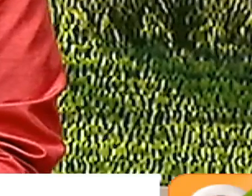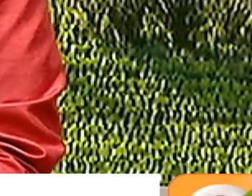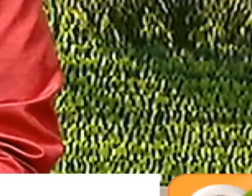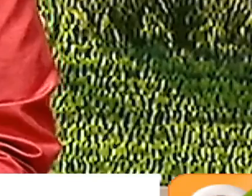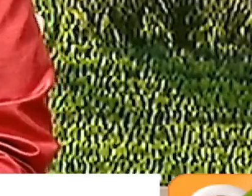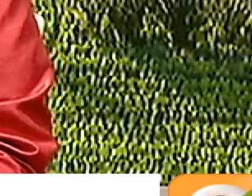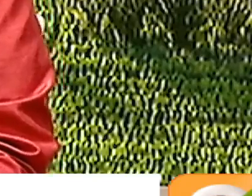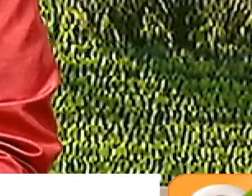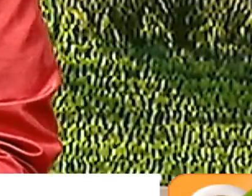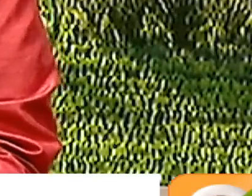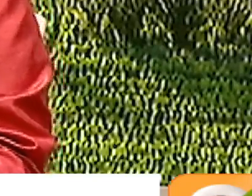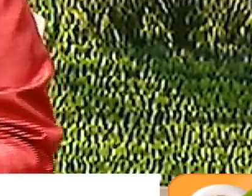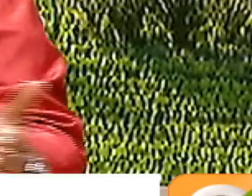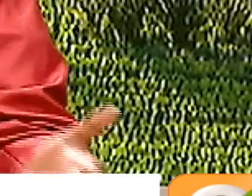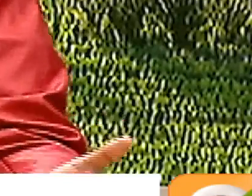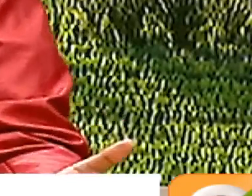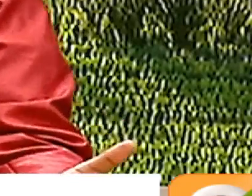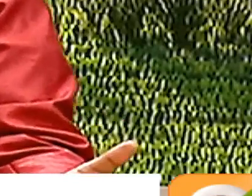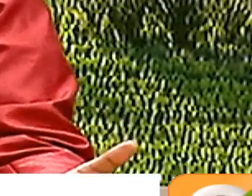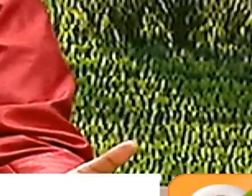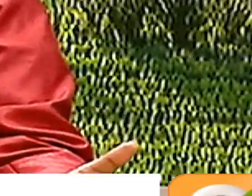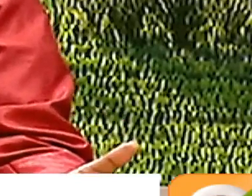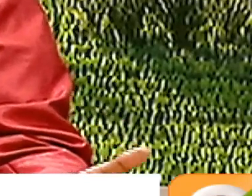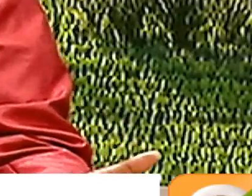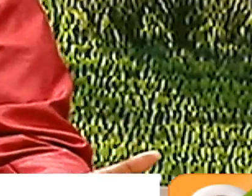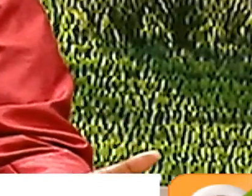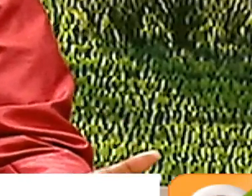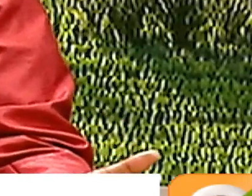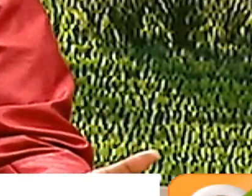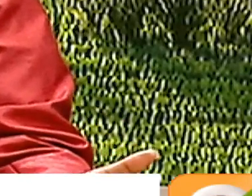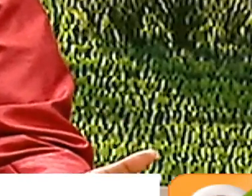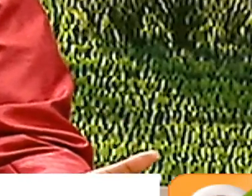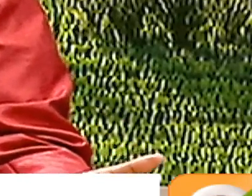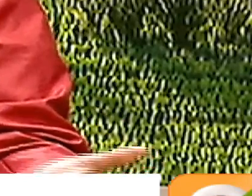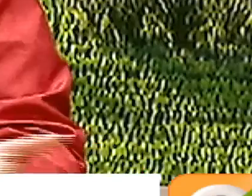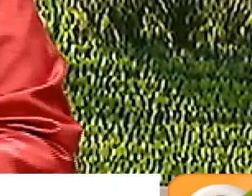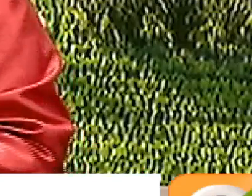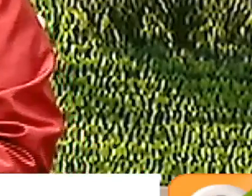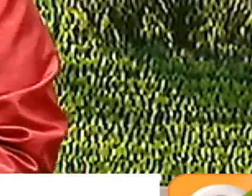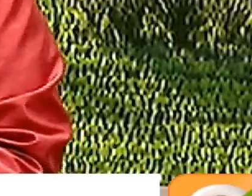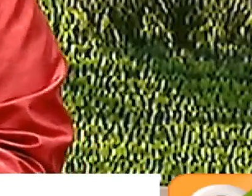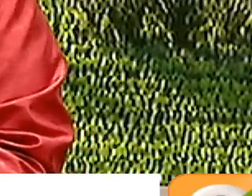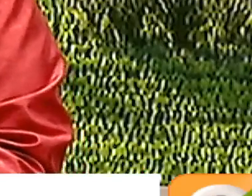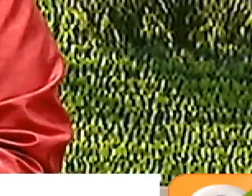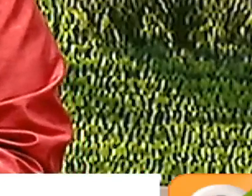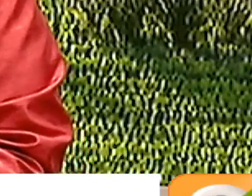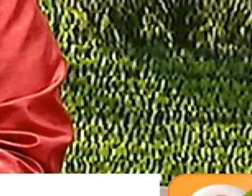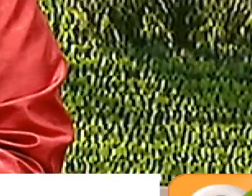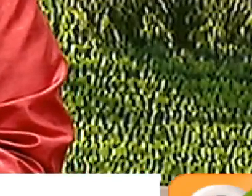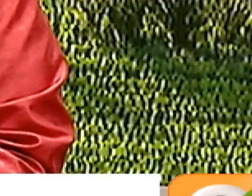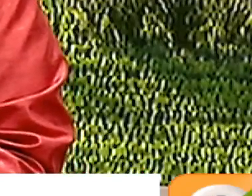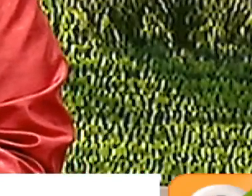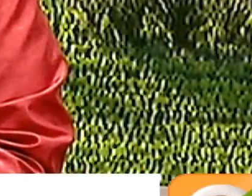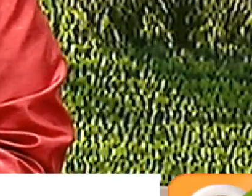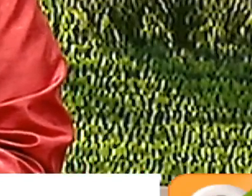just the transition process from one system, which is a manual system, fairly straightforward, to a very sophisticated digital